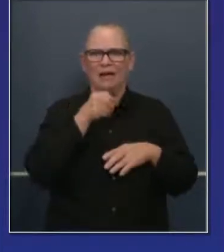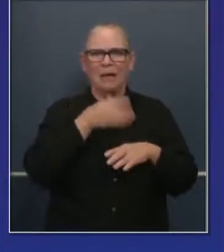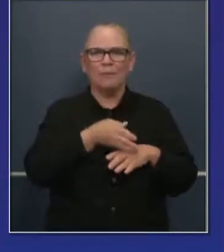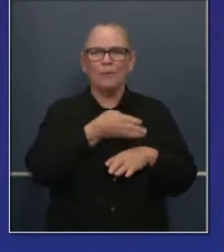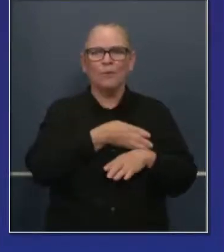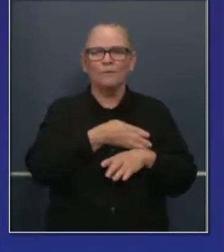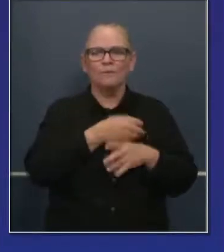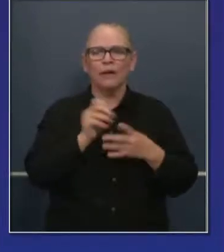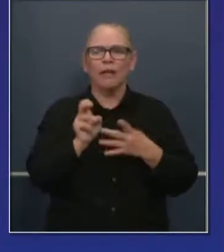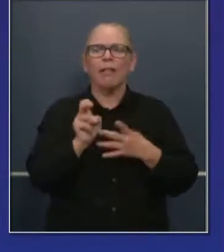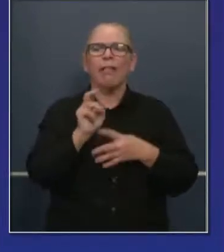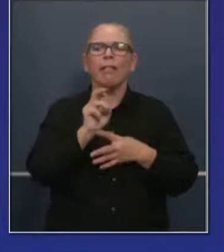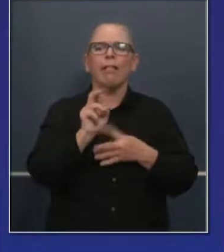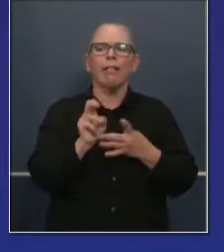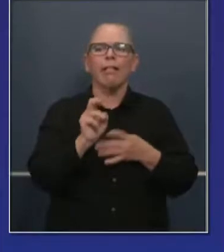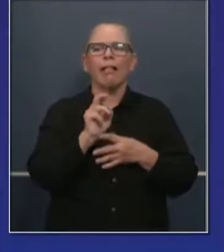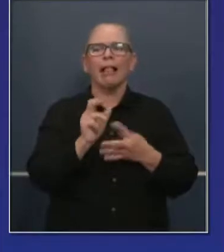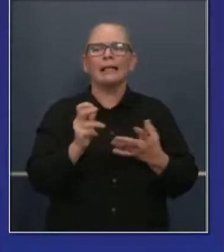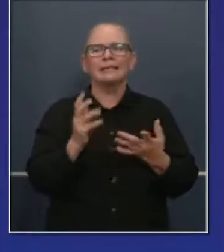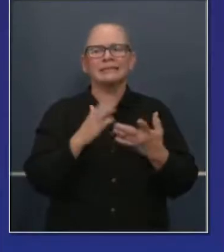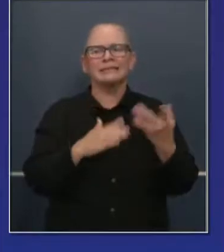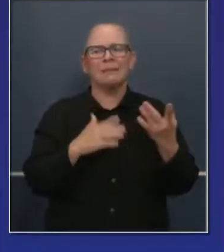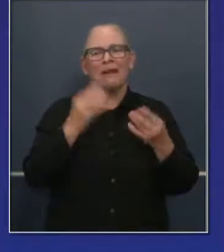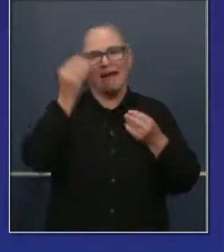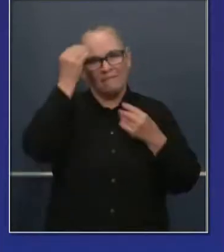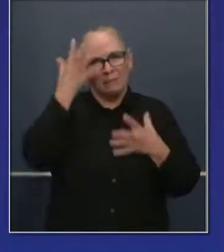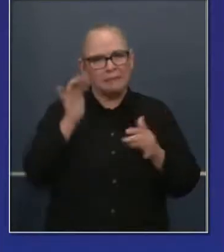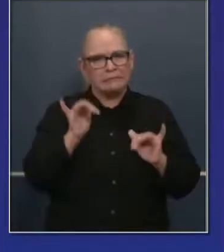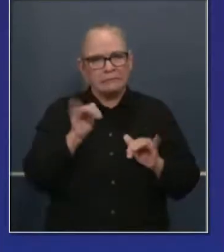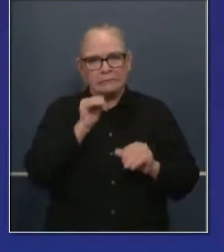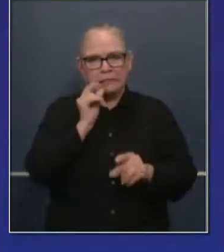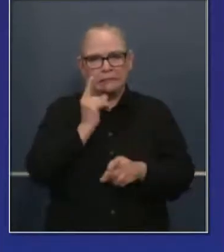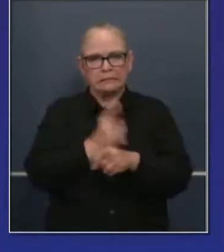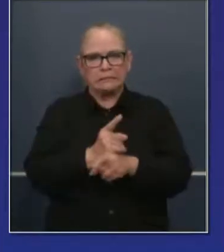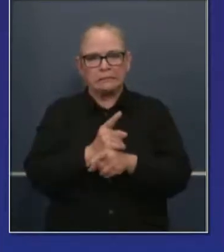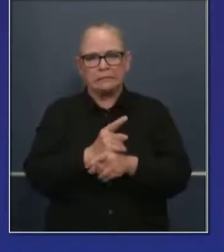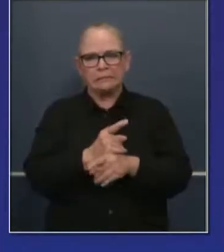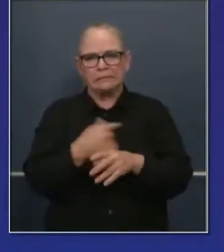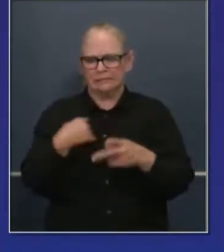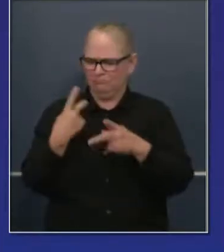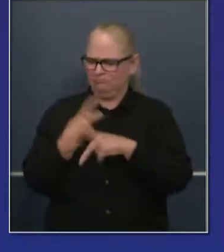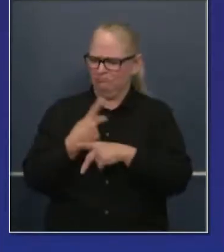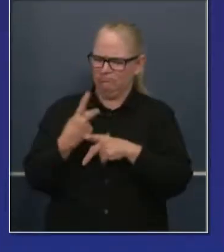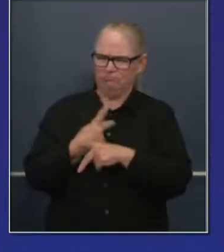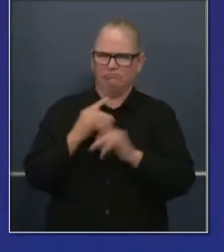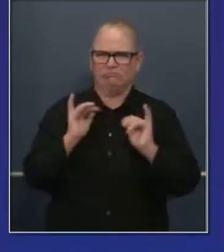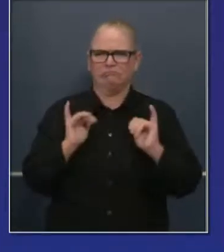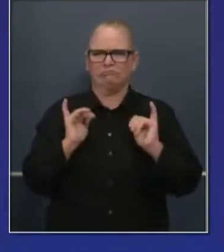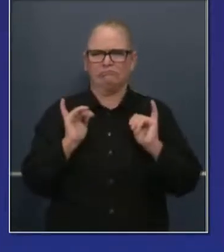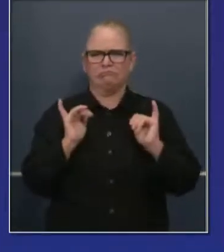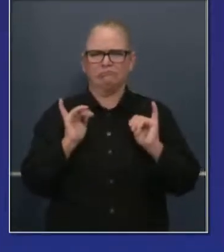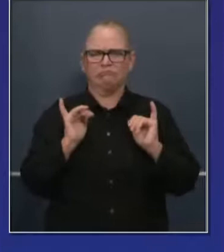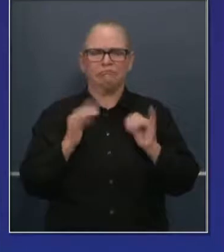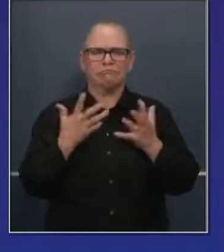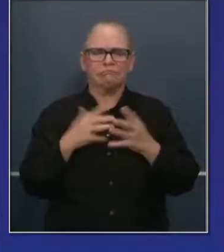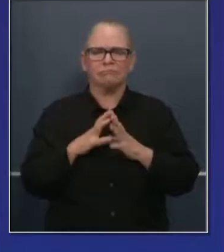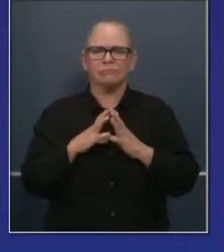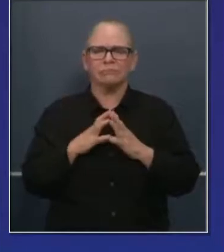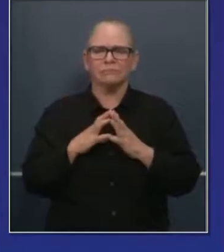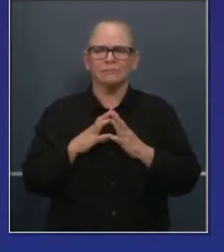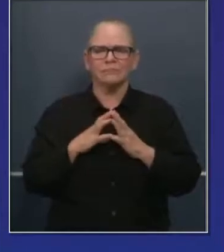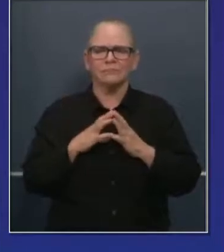their number, some of the data elements that help us make accurate calculations. And as we look forward to next week,